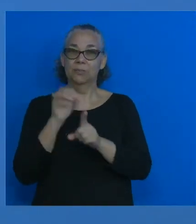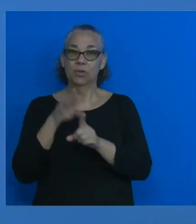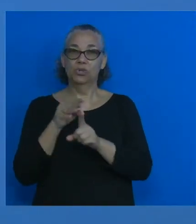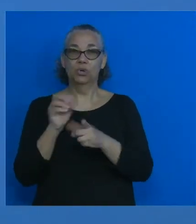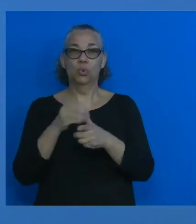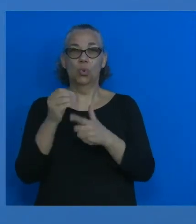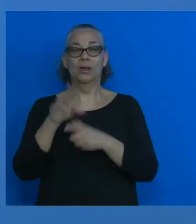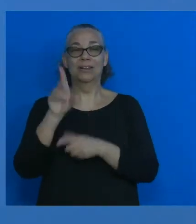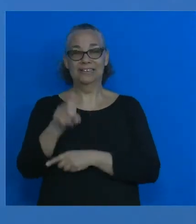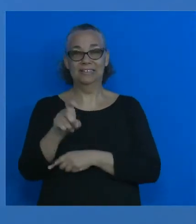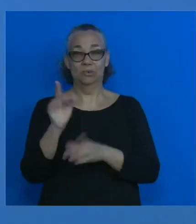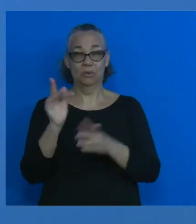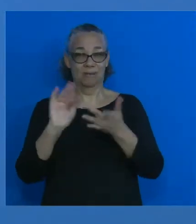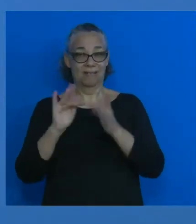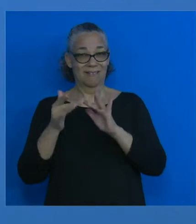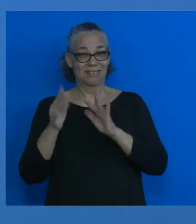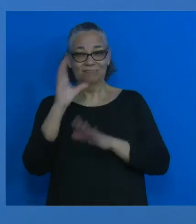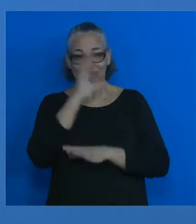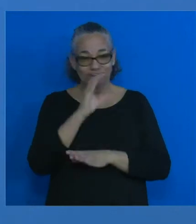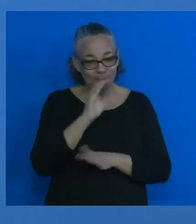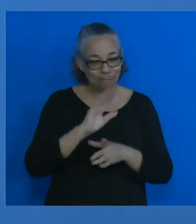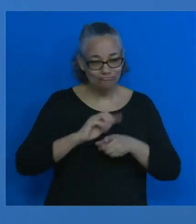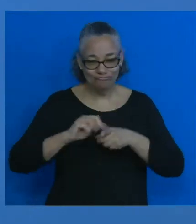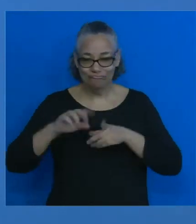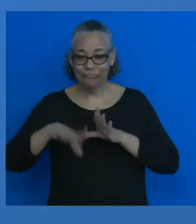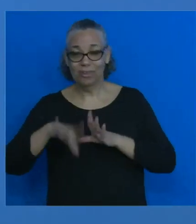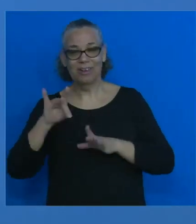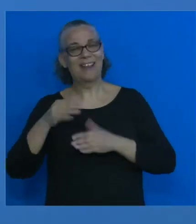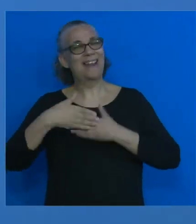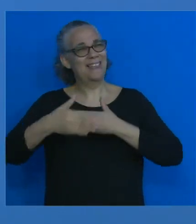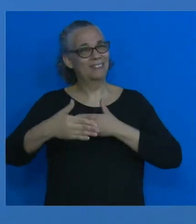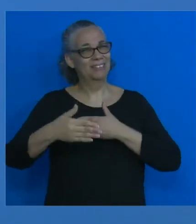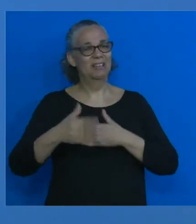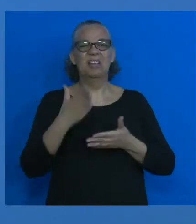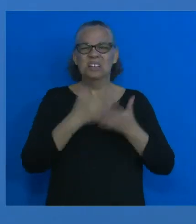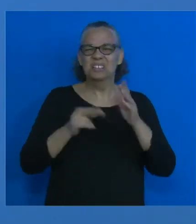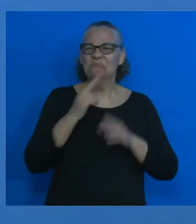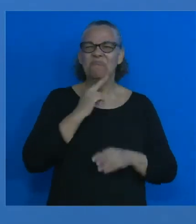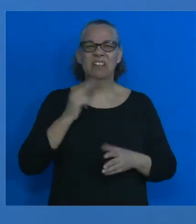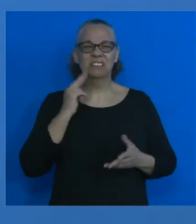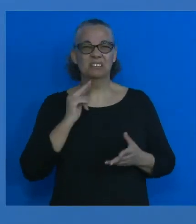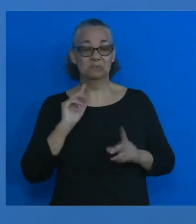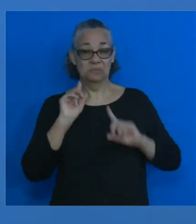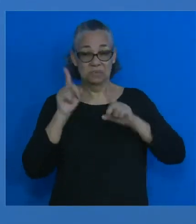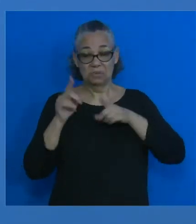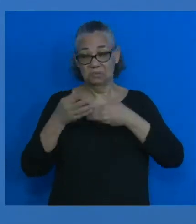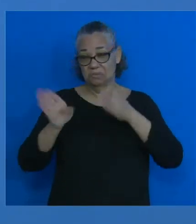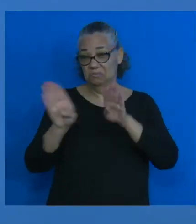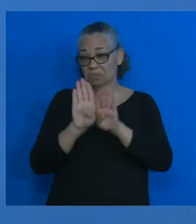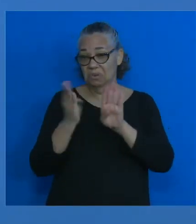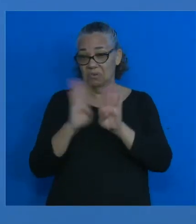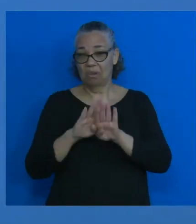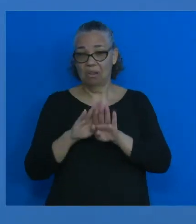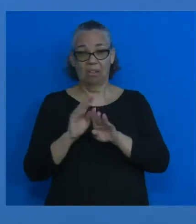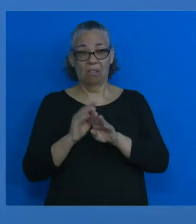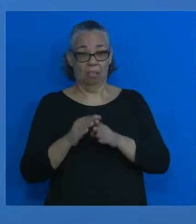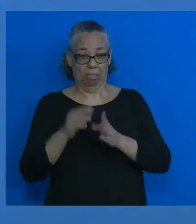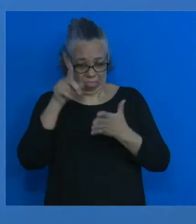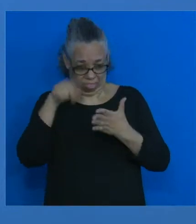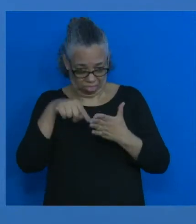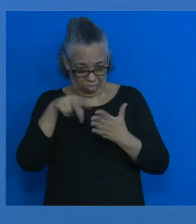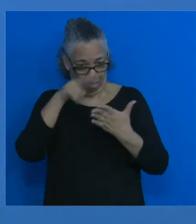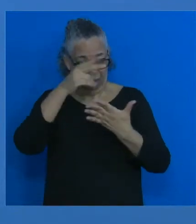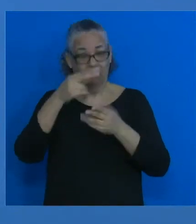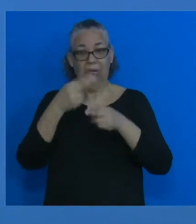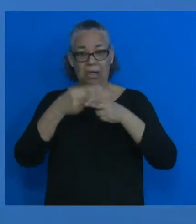a need to contact trace afterwards. So what we've seen in some restaurants, of course, if you go to a door, there's a whole bunch of people's names and phone